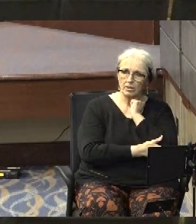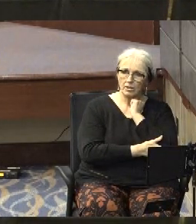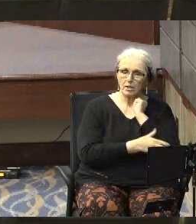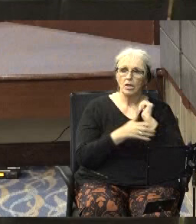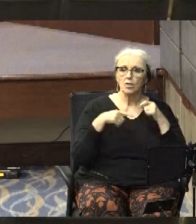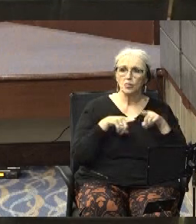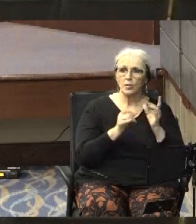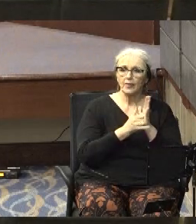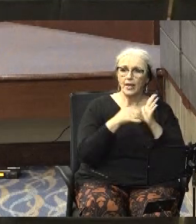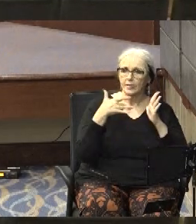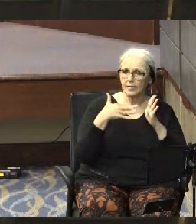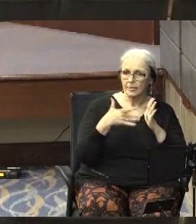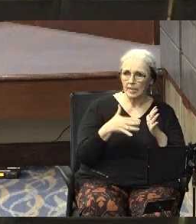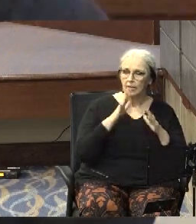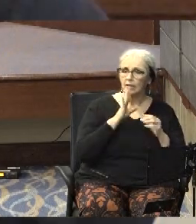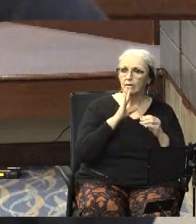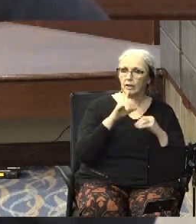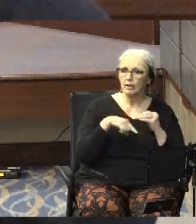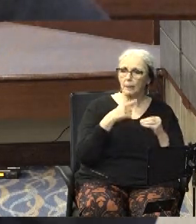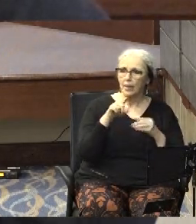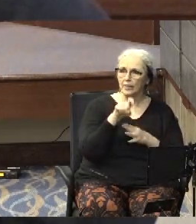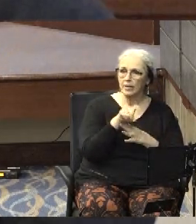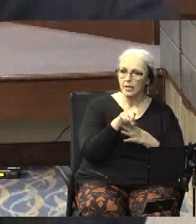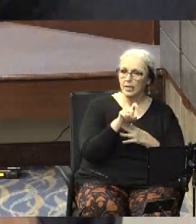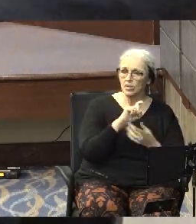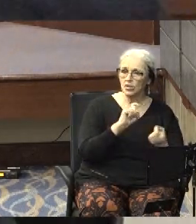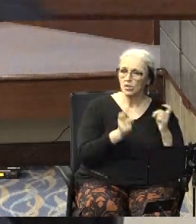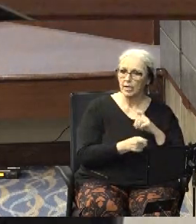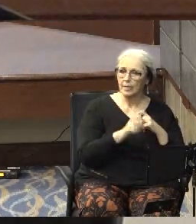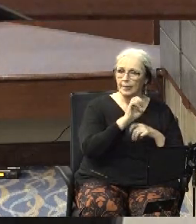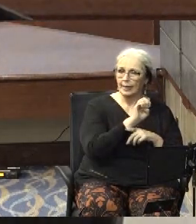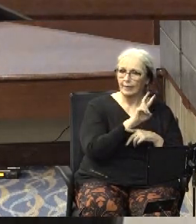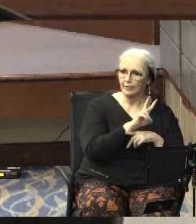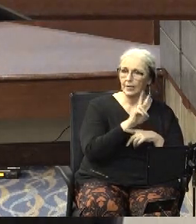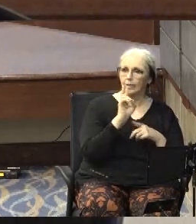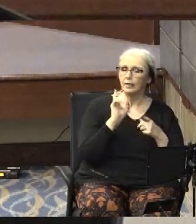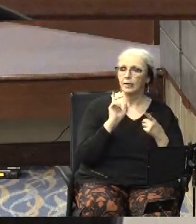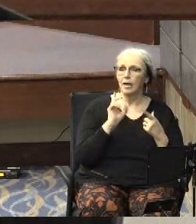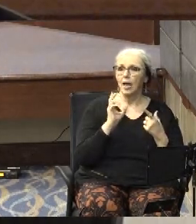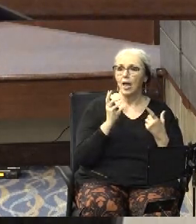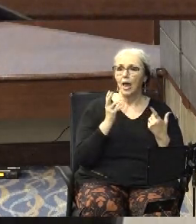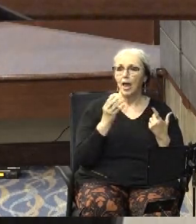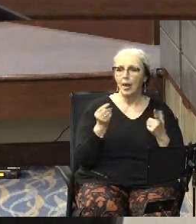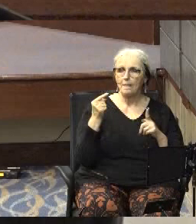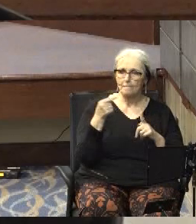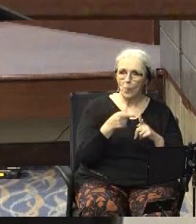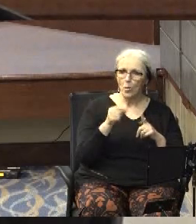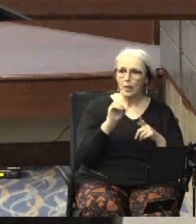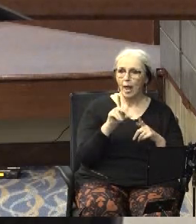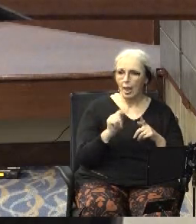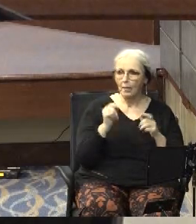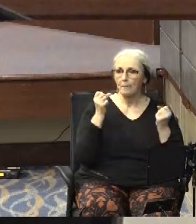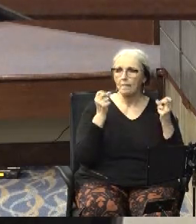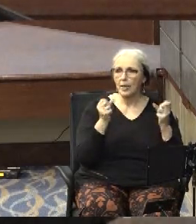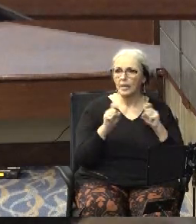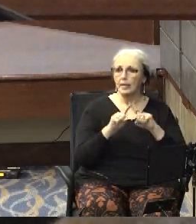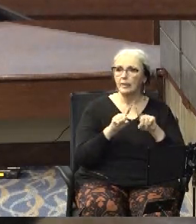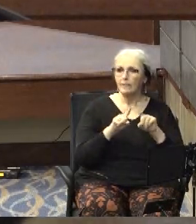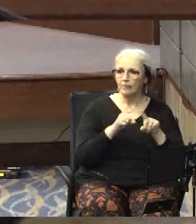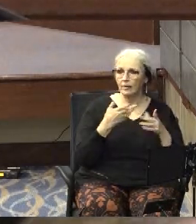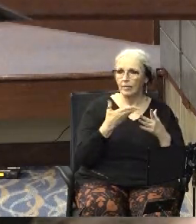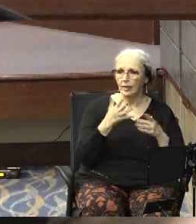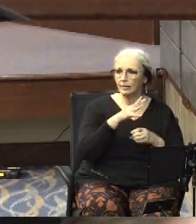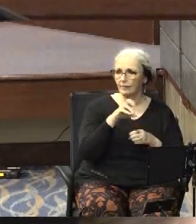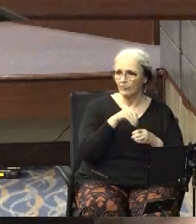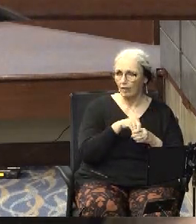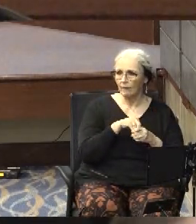study, they spoke about the need to transition to EVs and pointed out that there's a number of different factors that come into play